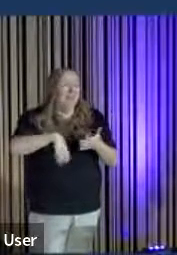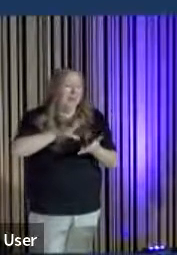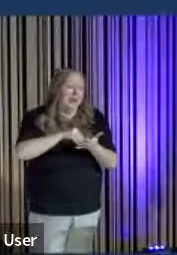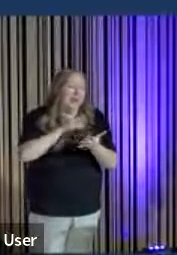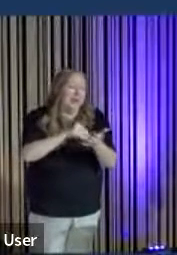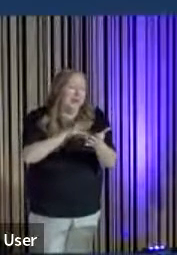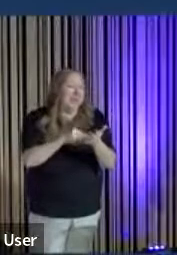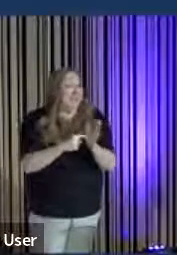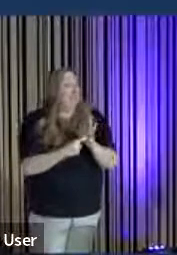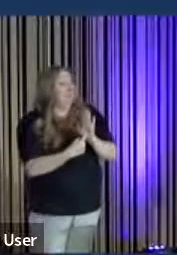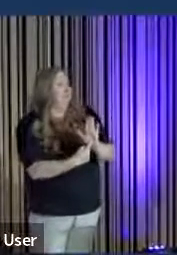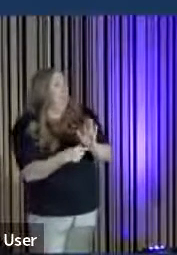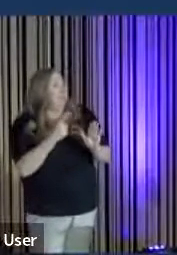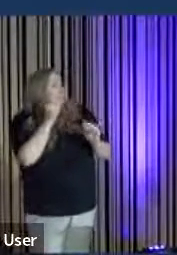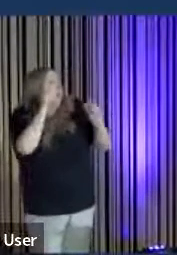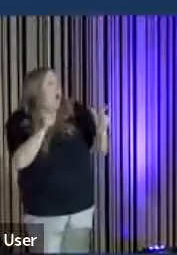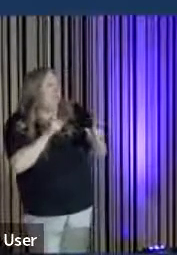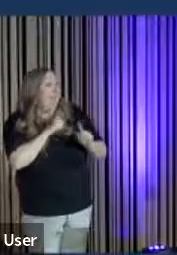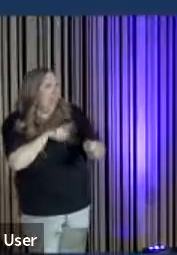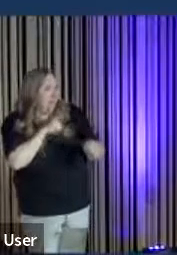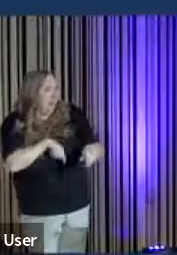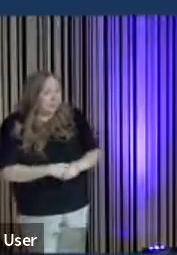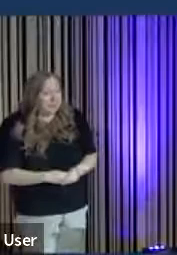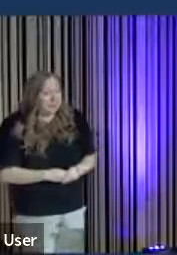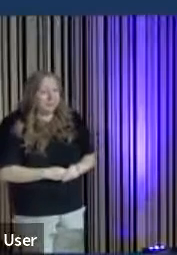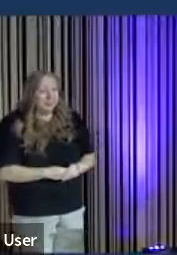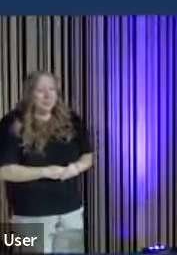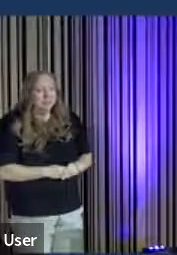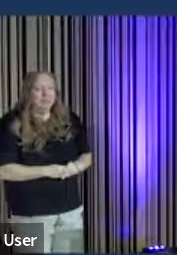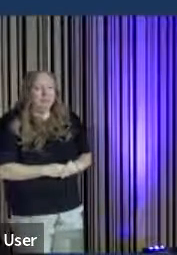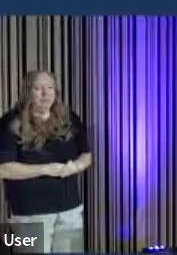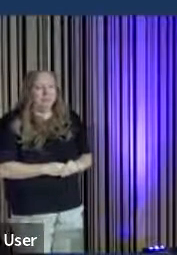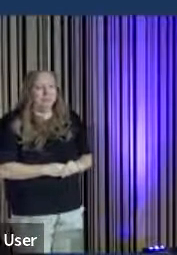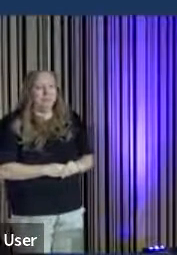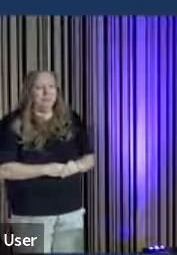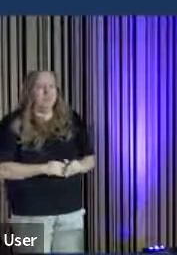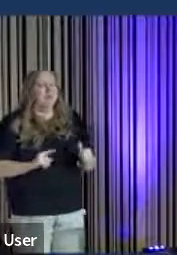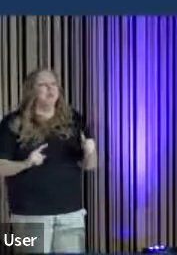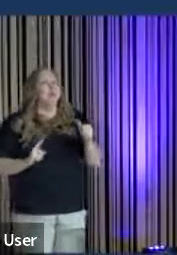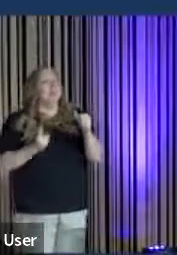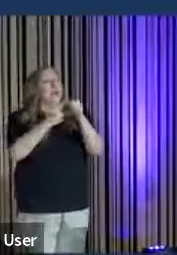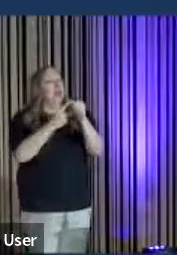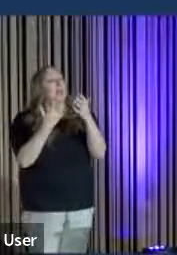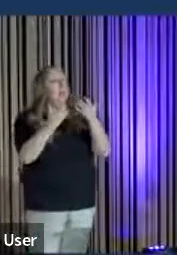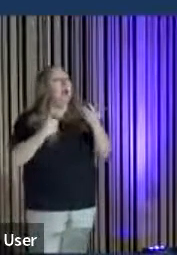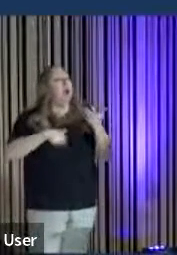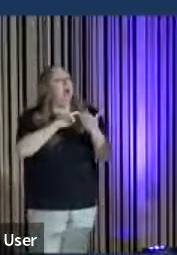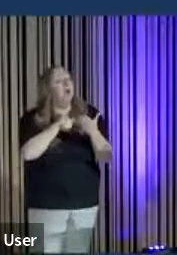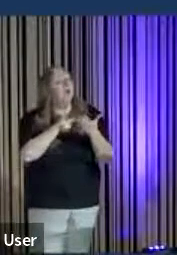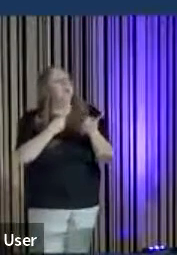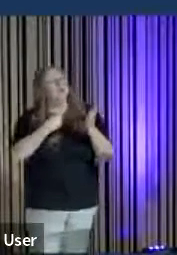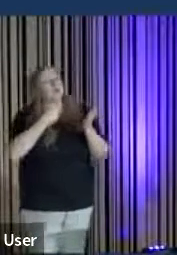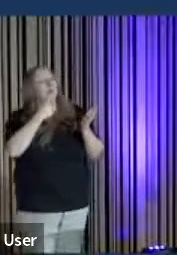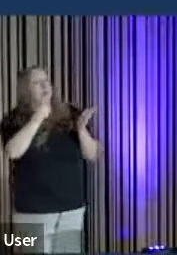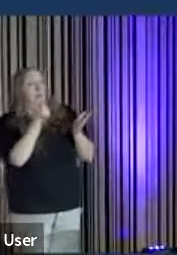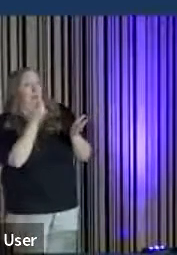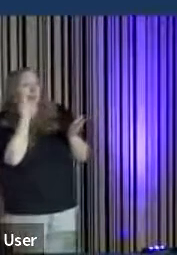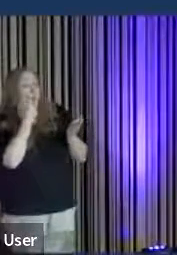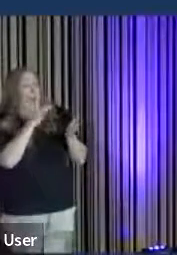you the answers, let's look at the answers to those questions in an ecosystem that we can better understand. Our